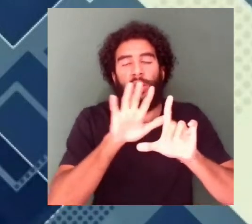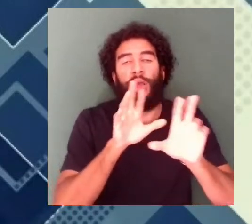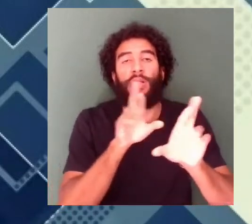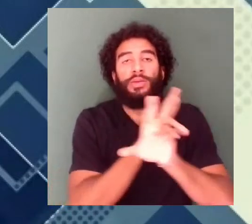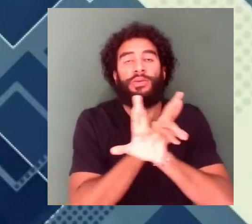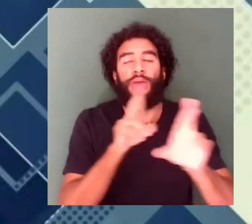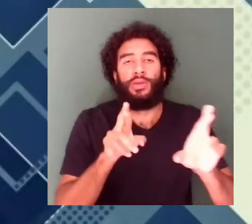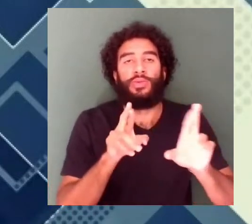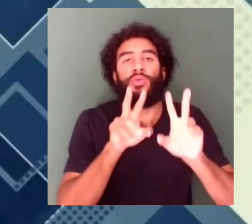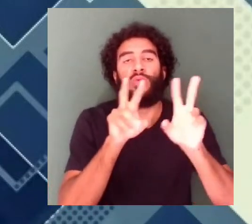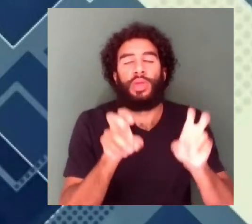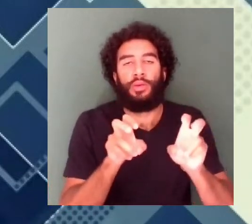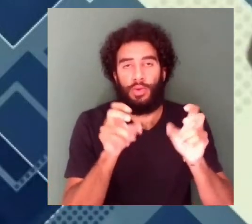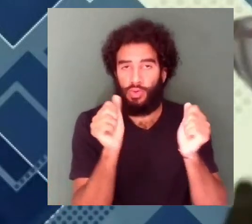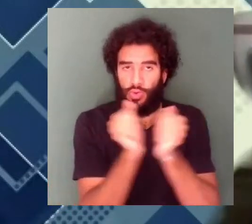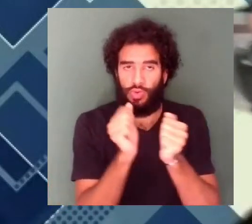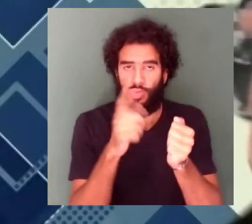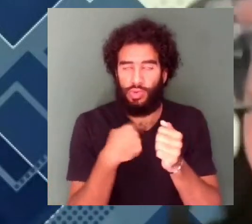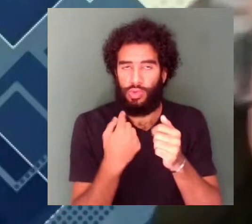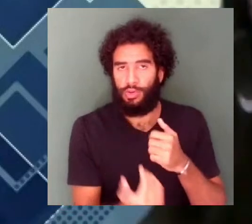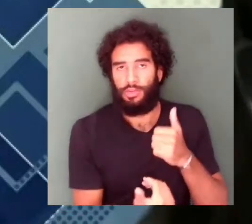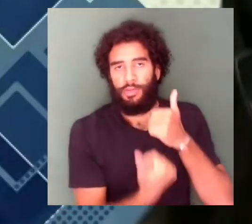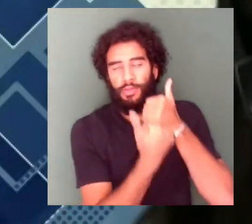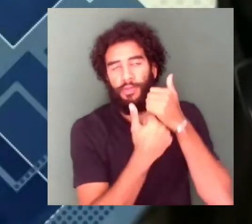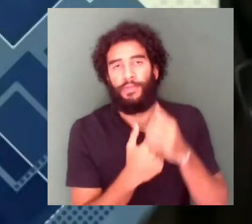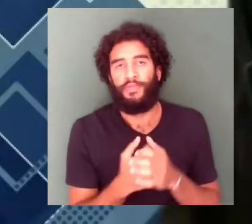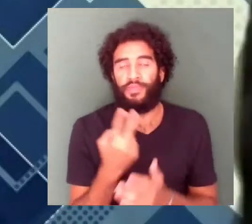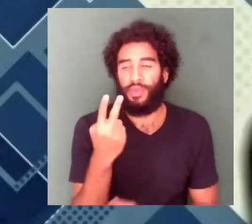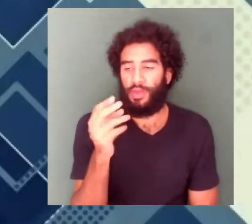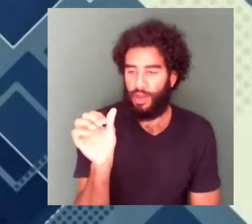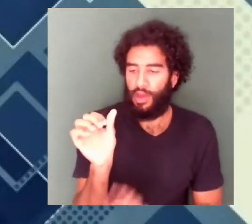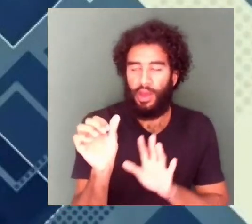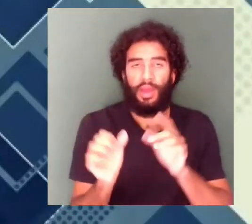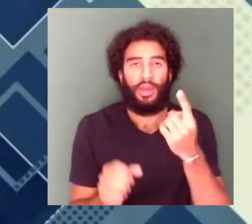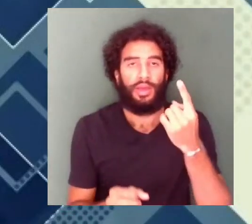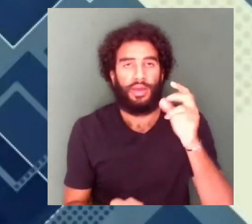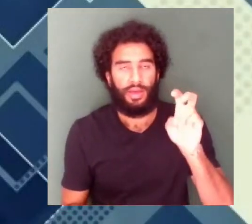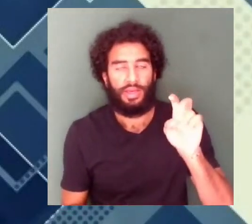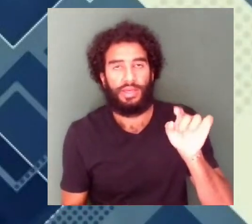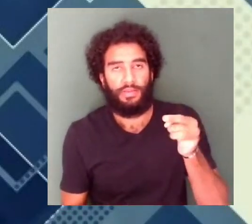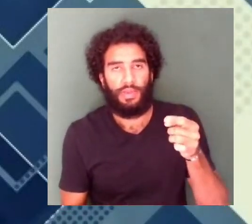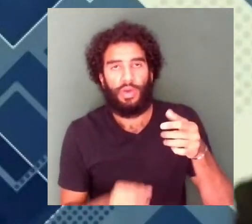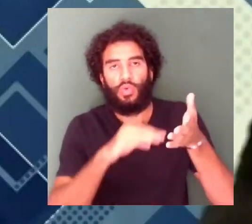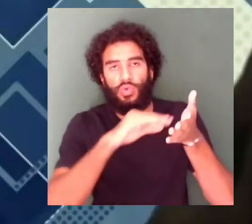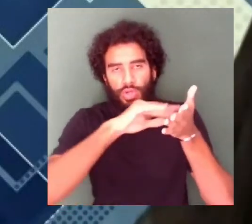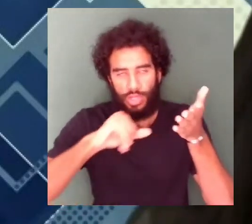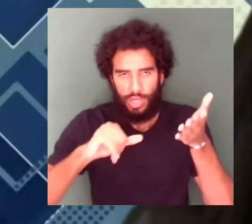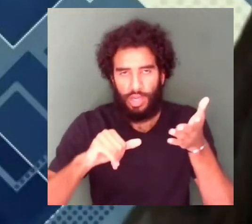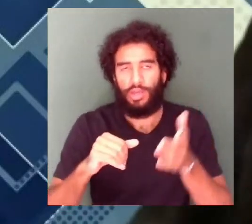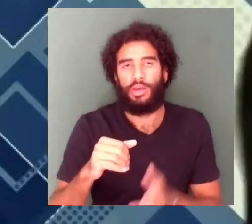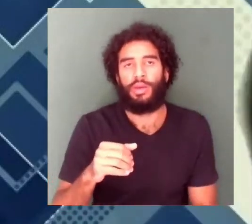and they are entered into the platform that monitors, and